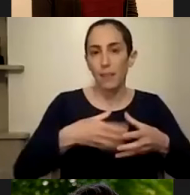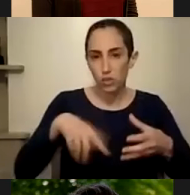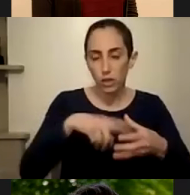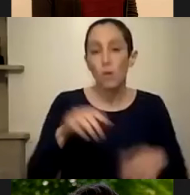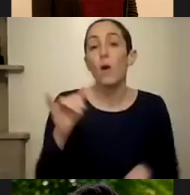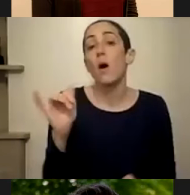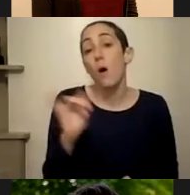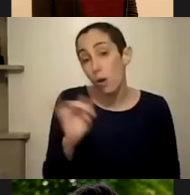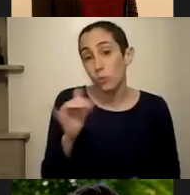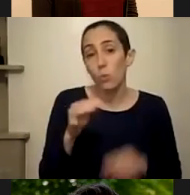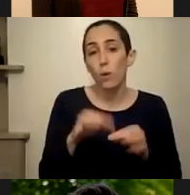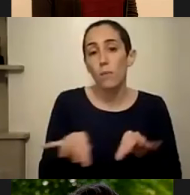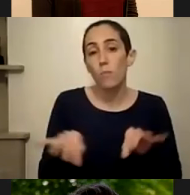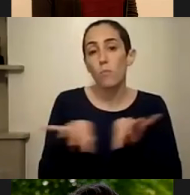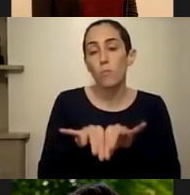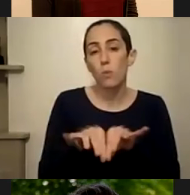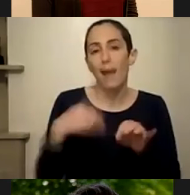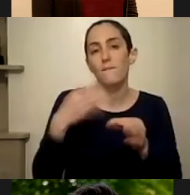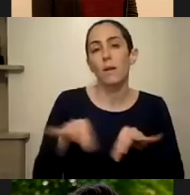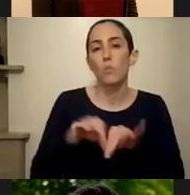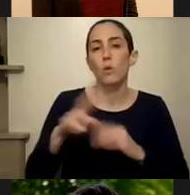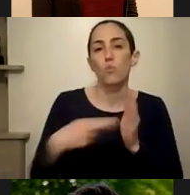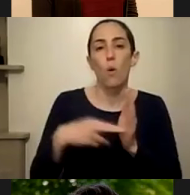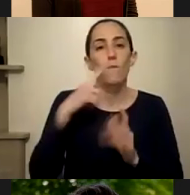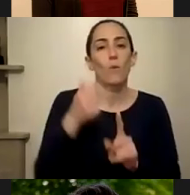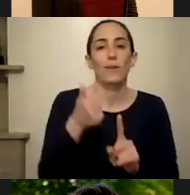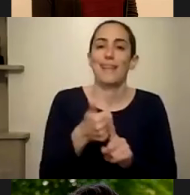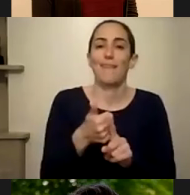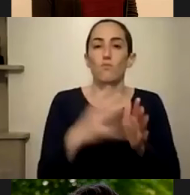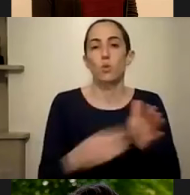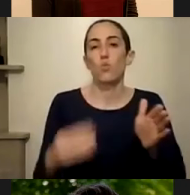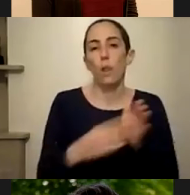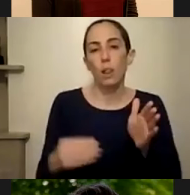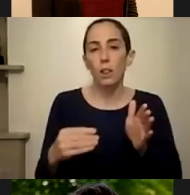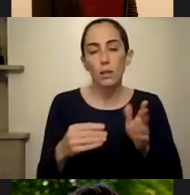very important, playing an important role in the self-renewal of the stem cells.